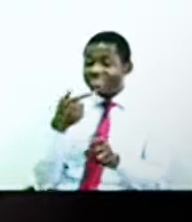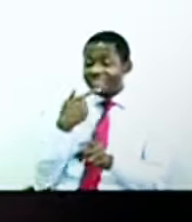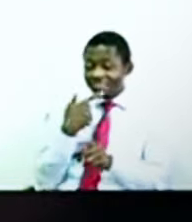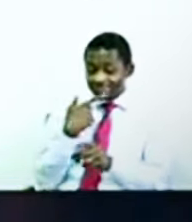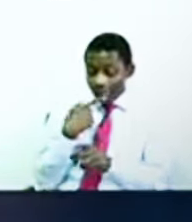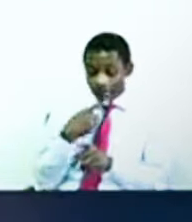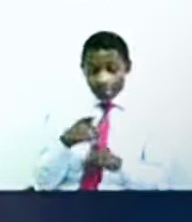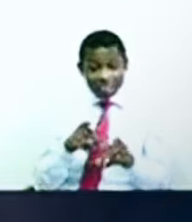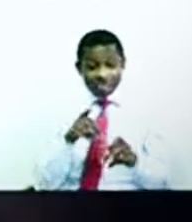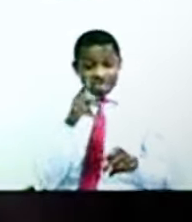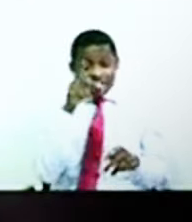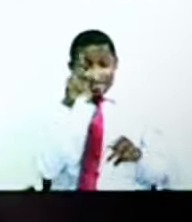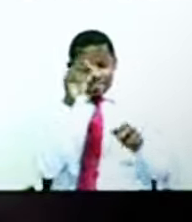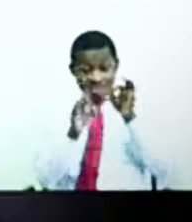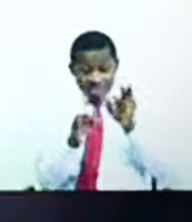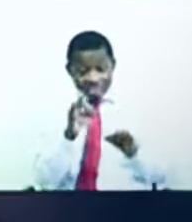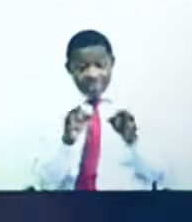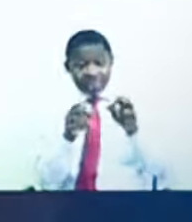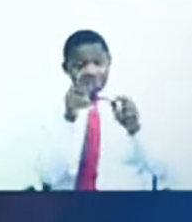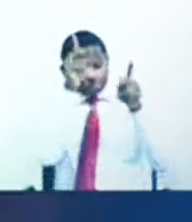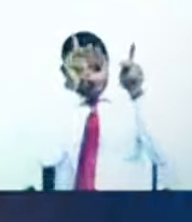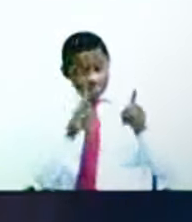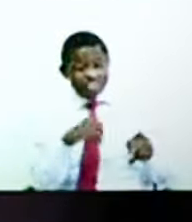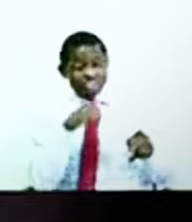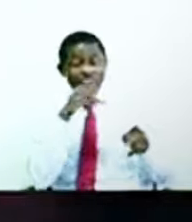gospel. Here we are talking about the Christian